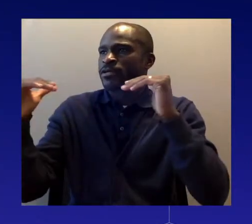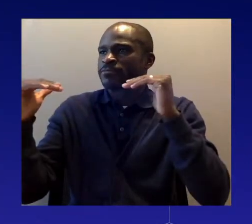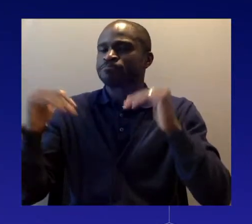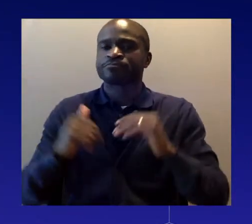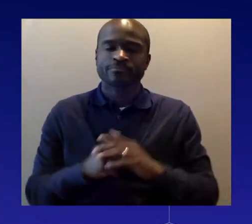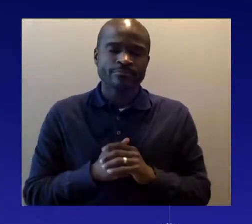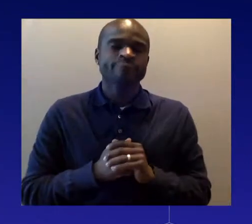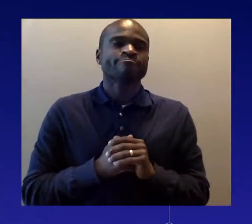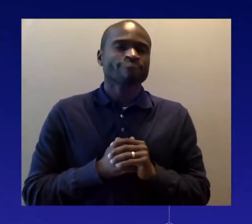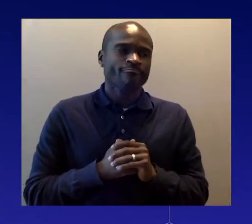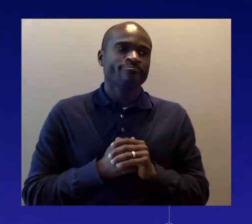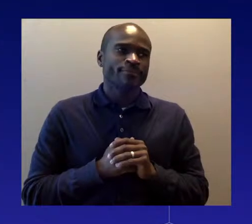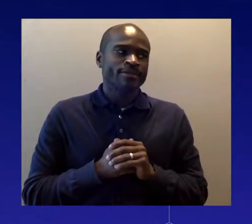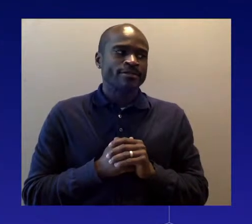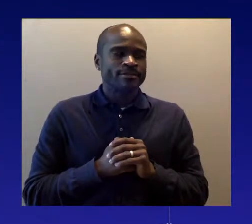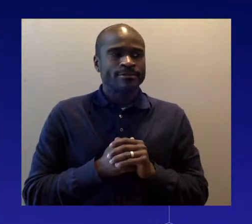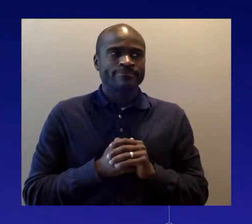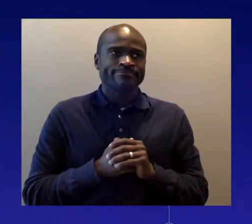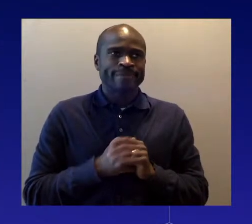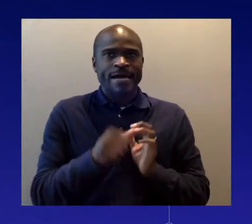if it's an ideal approach, but